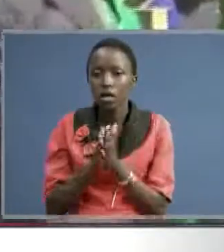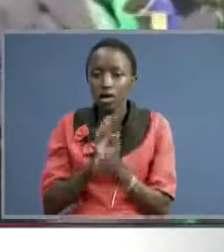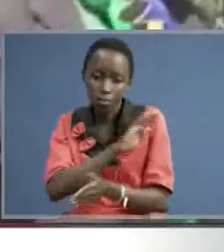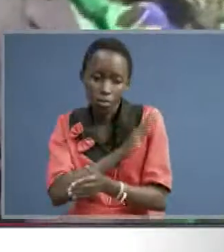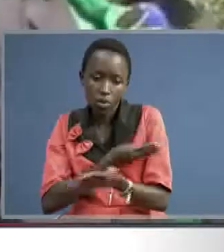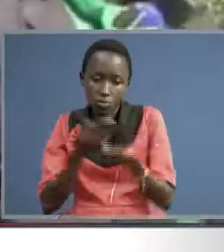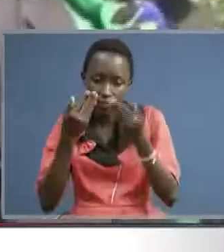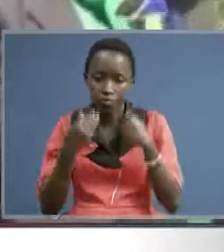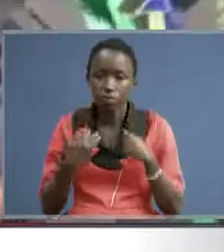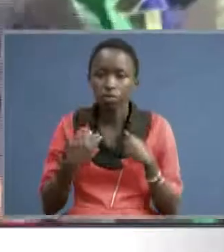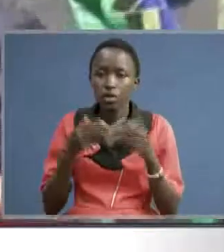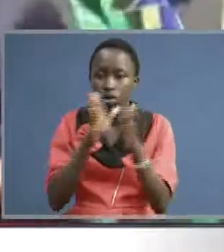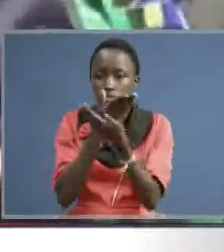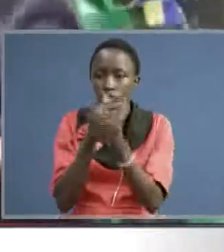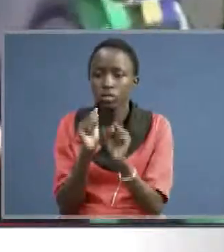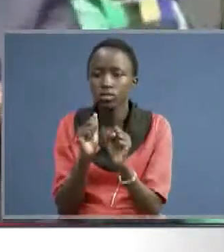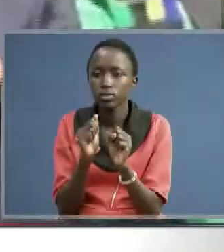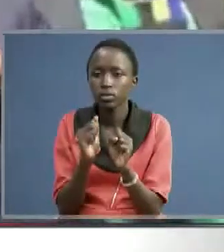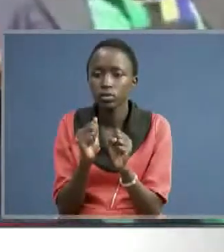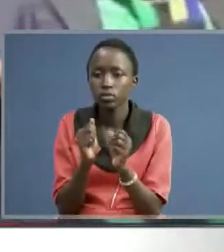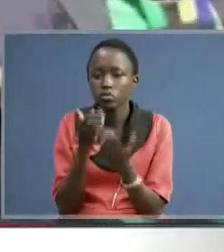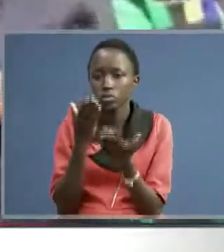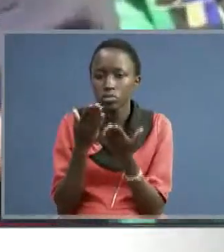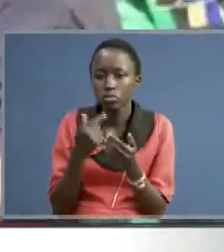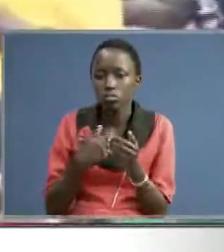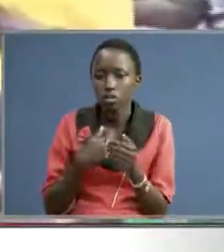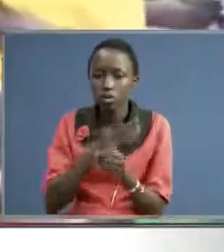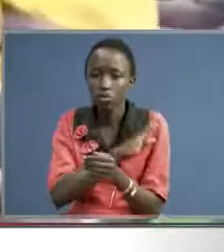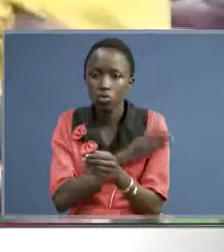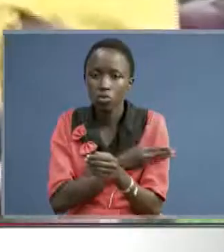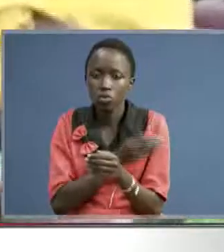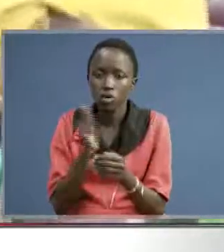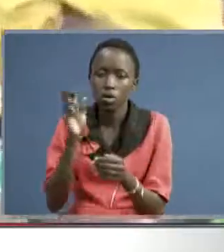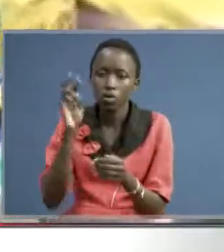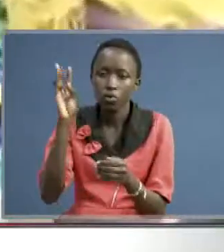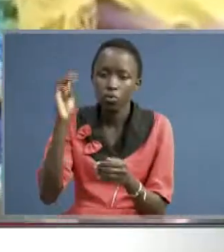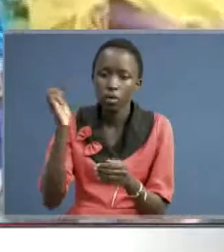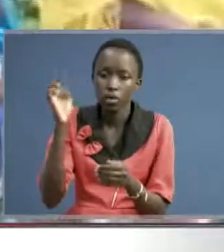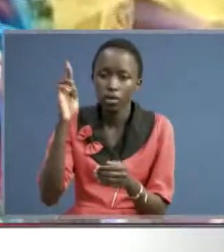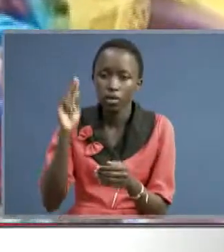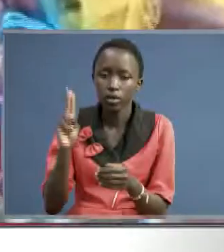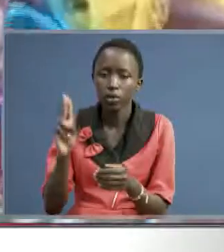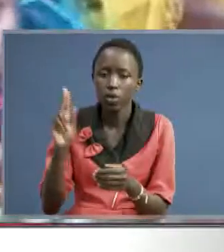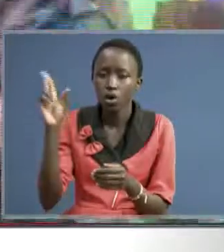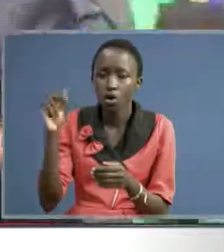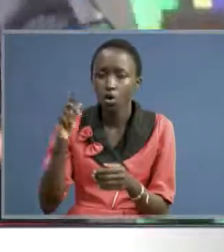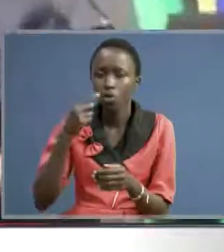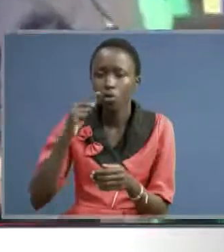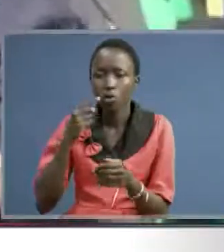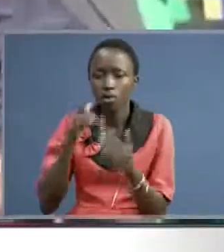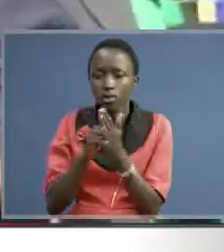mamlaka niliyopewa na Mheshimiwa Rais, labda nisiwe mkuu wa wilaya ya Arumeru, hakuna karoti kutoka